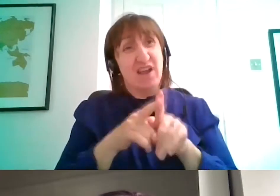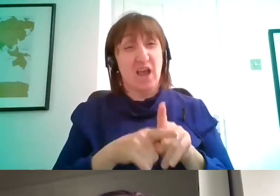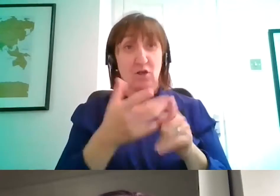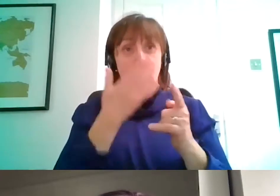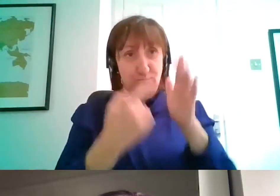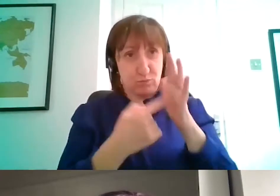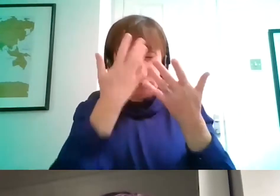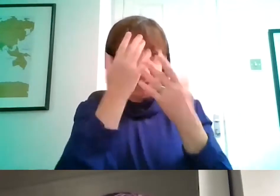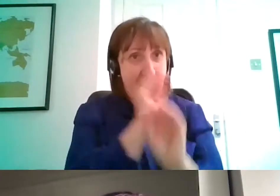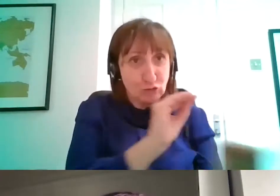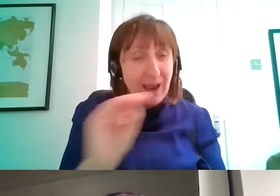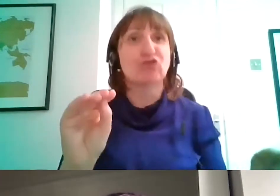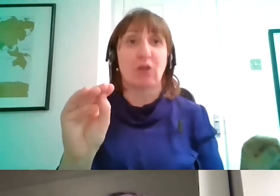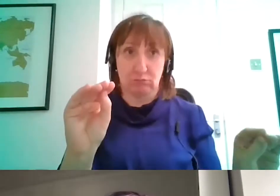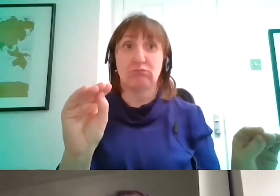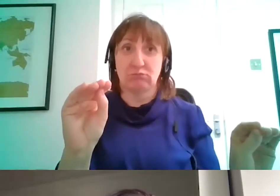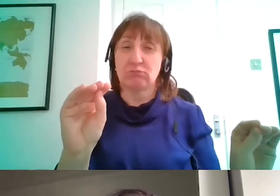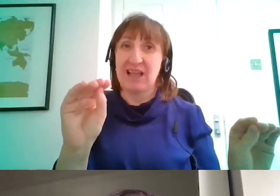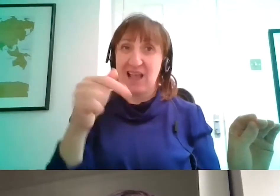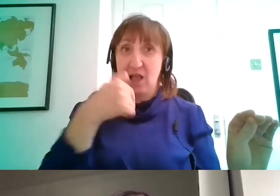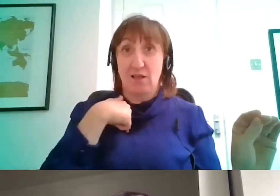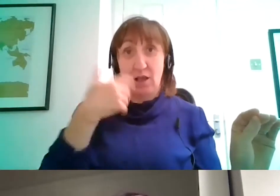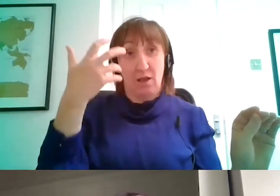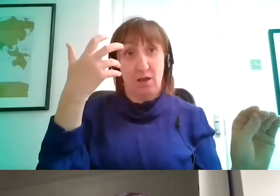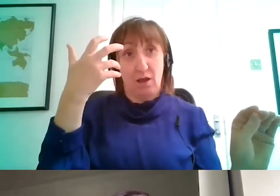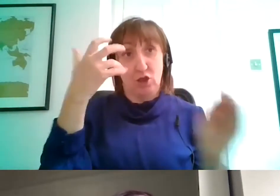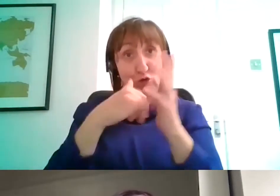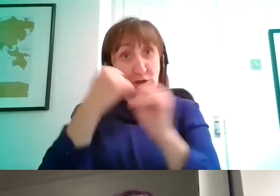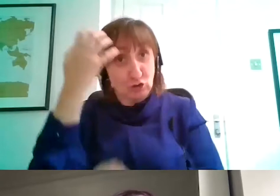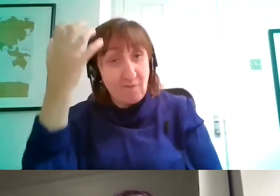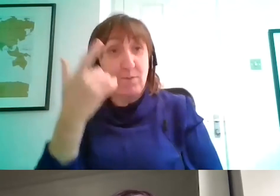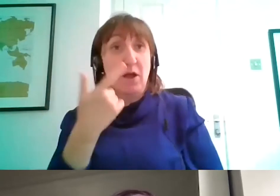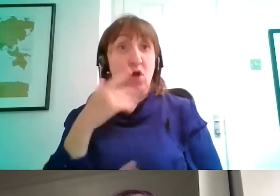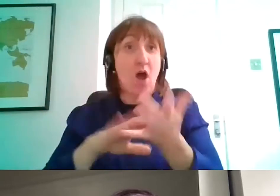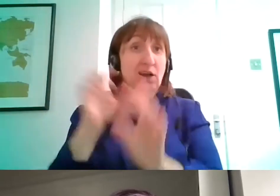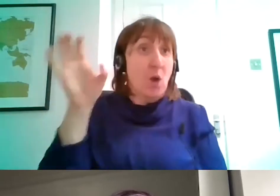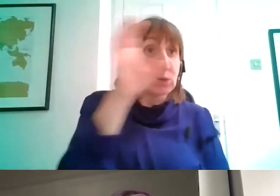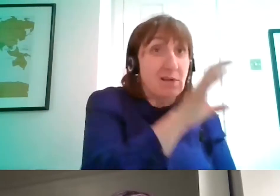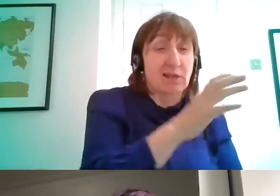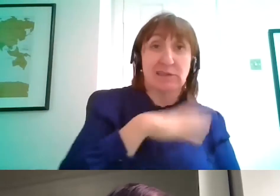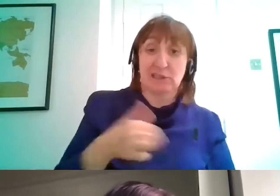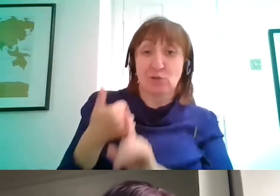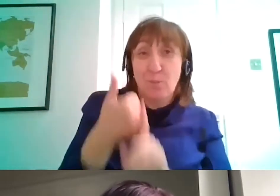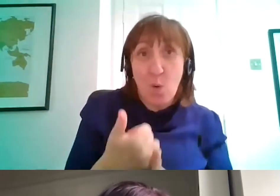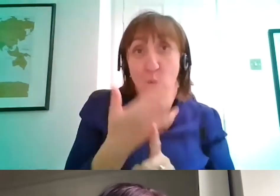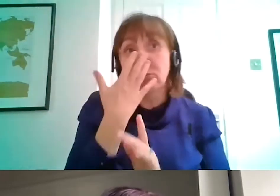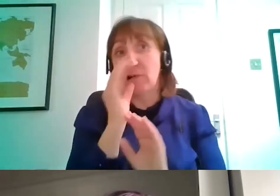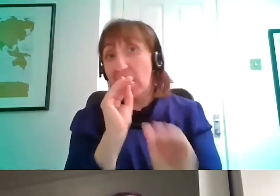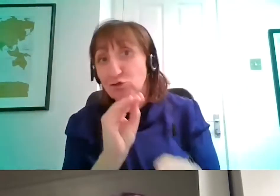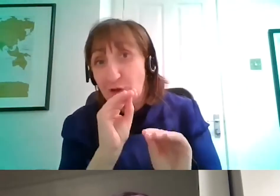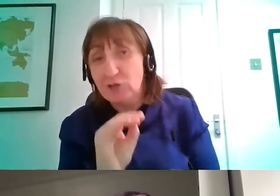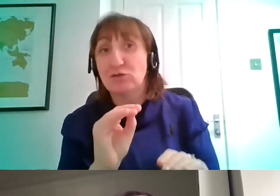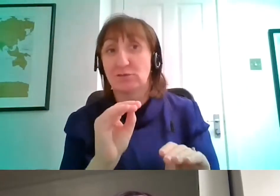education, and that's what the government and also local councils need to support, is education.